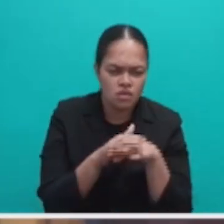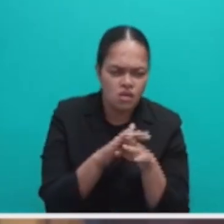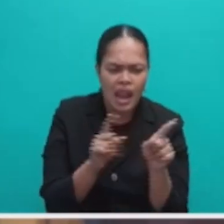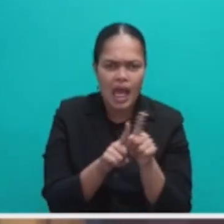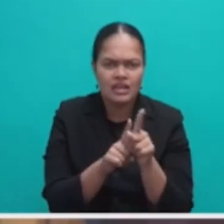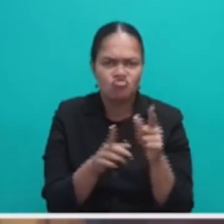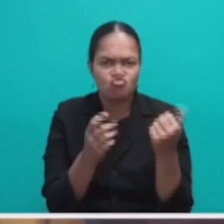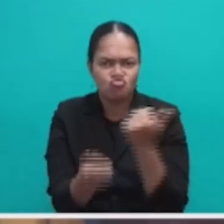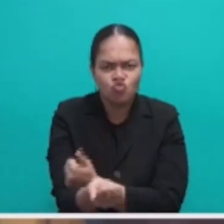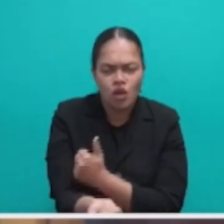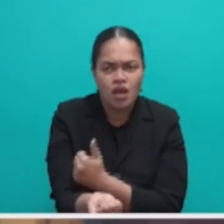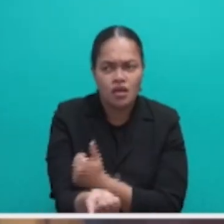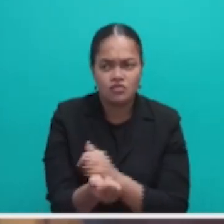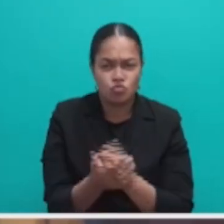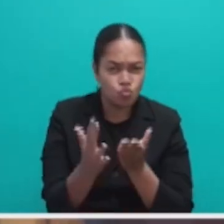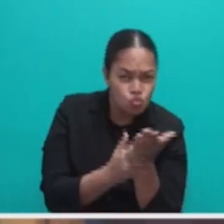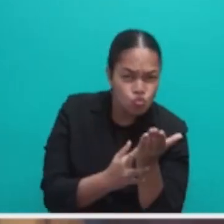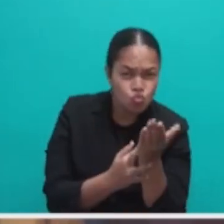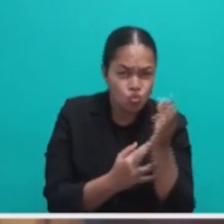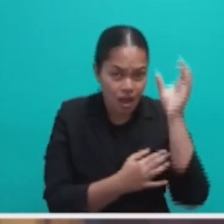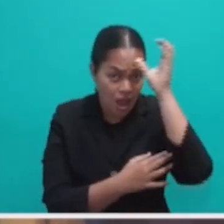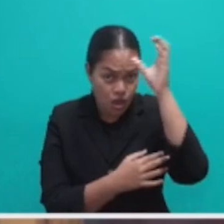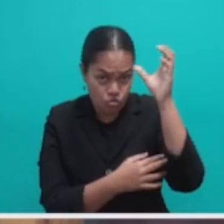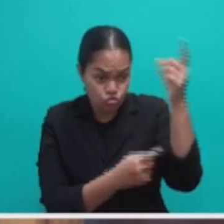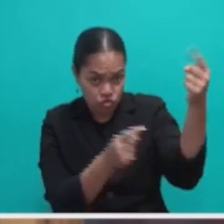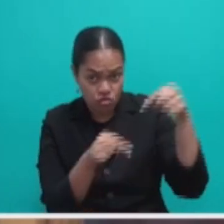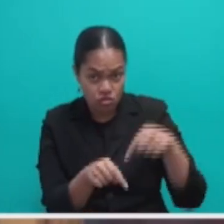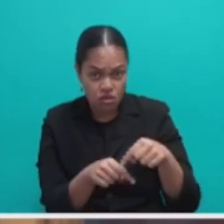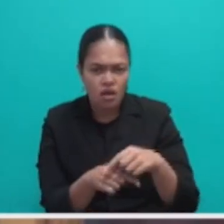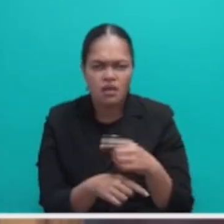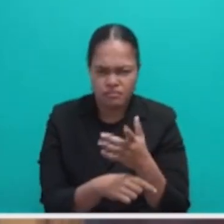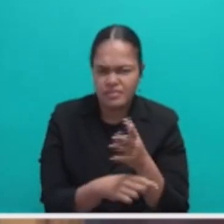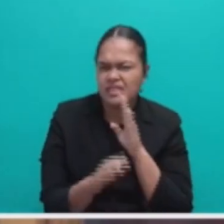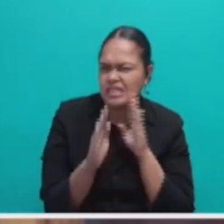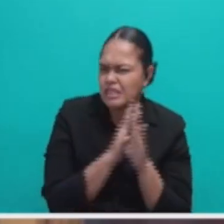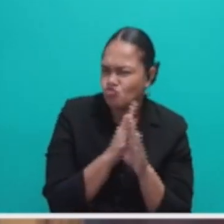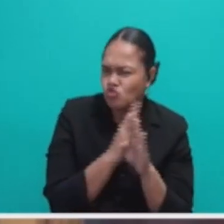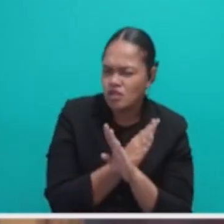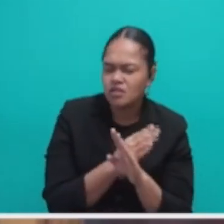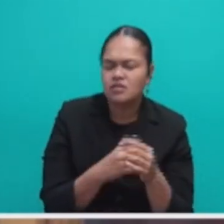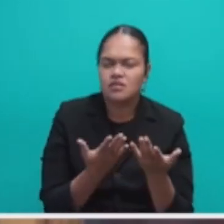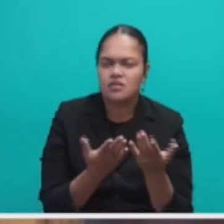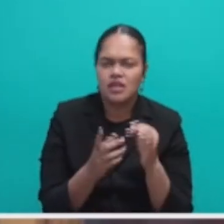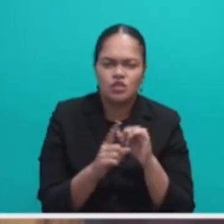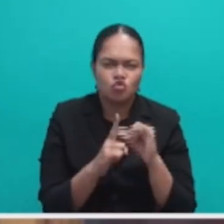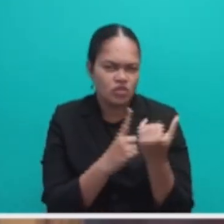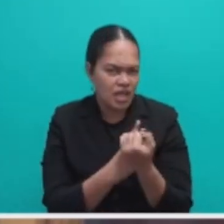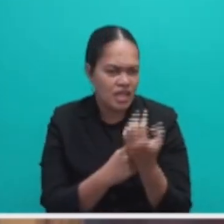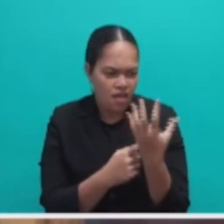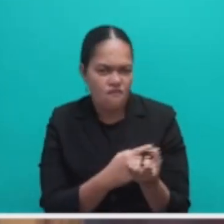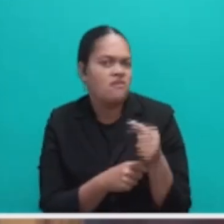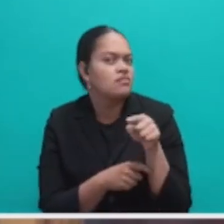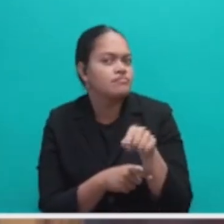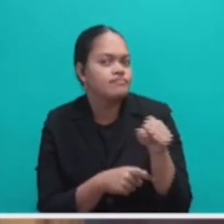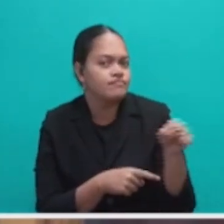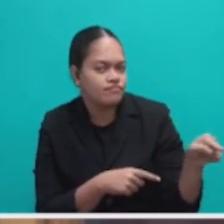drugs into or through a country, a secret segment of the society is created.